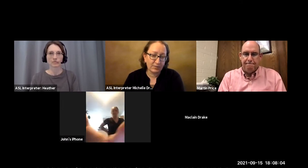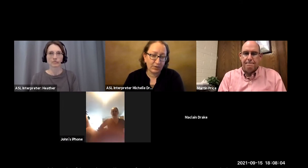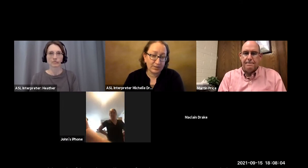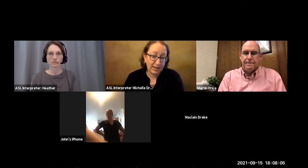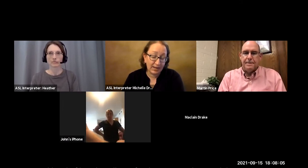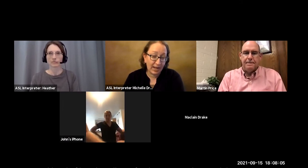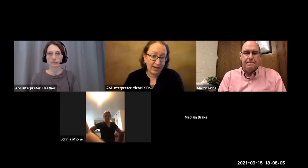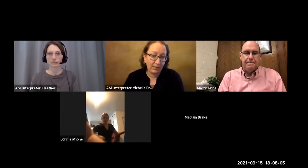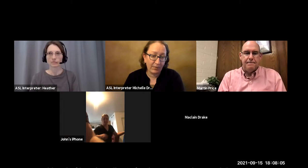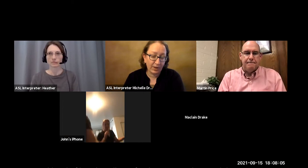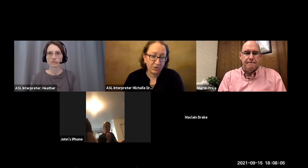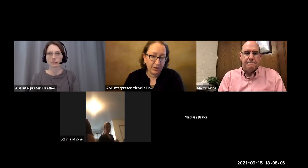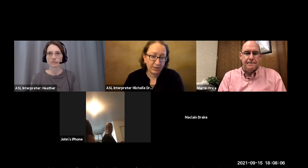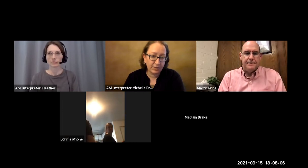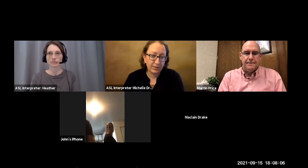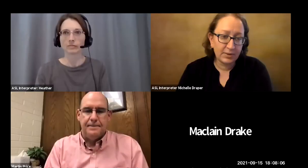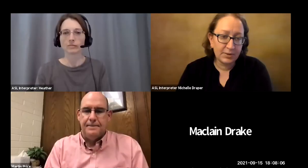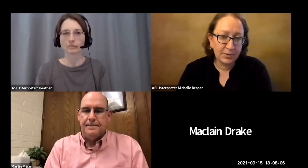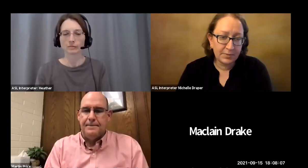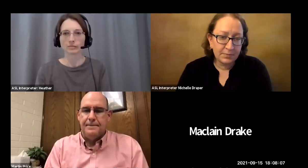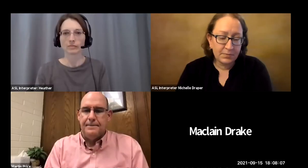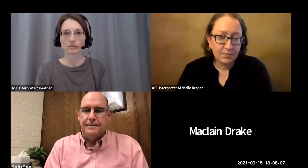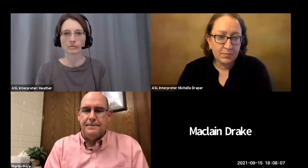of hearing clients for the state and around the country.